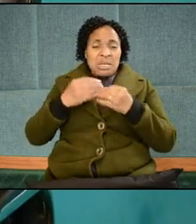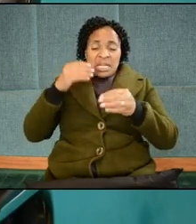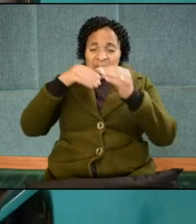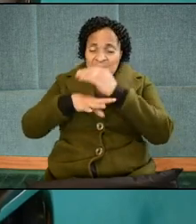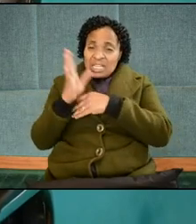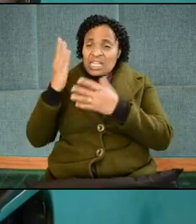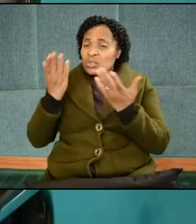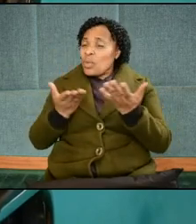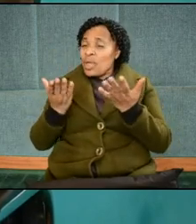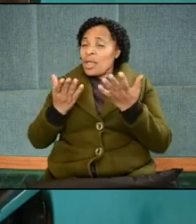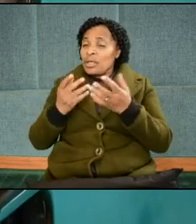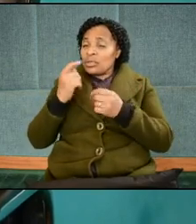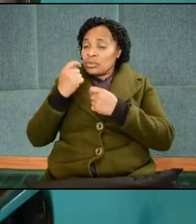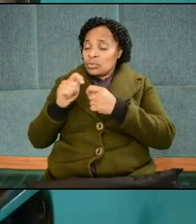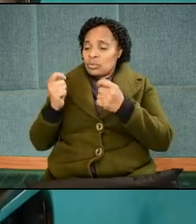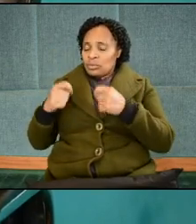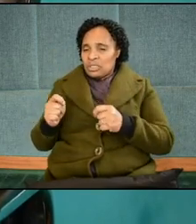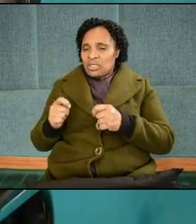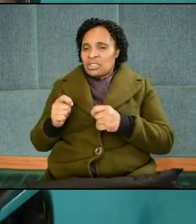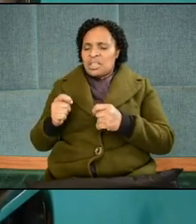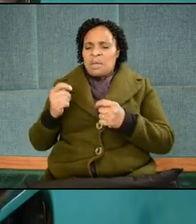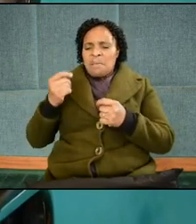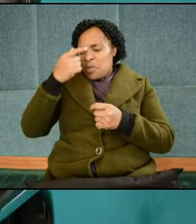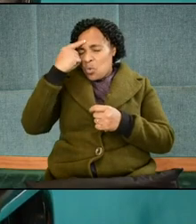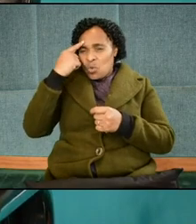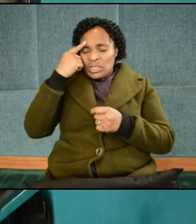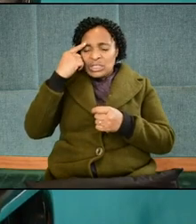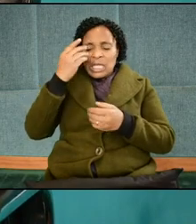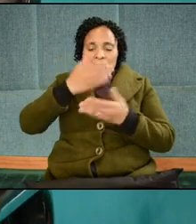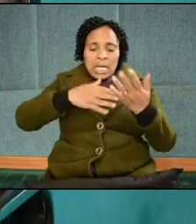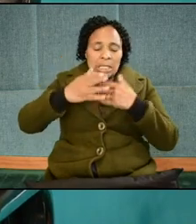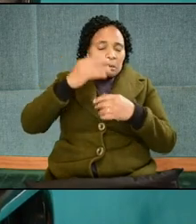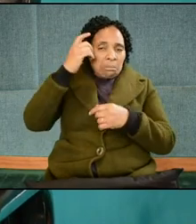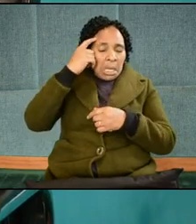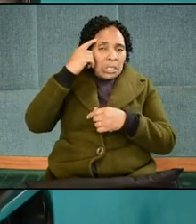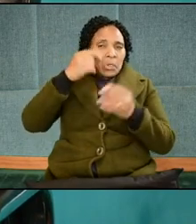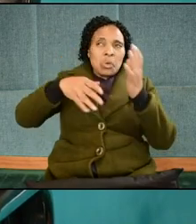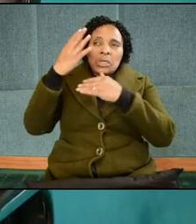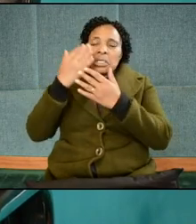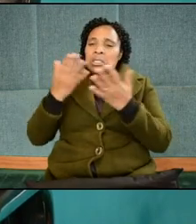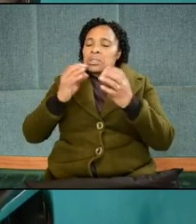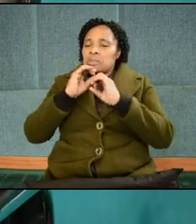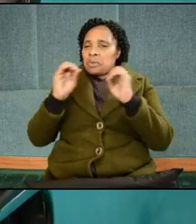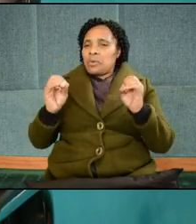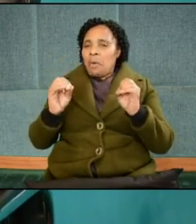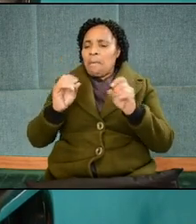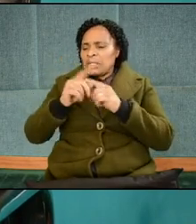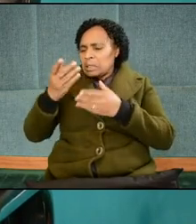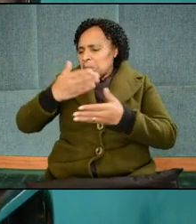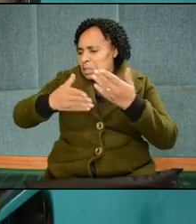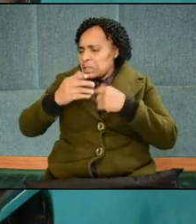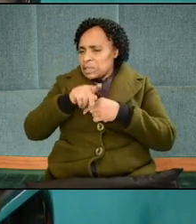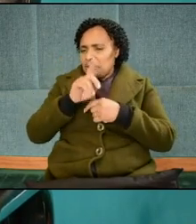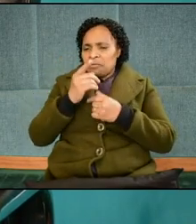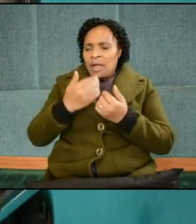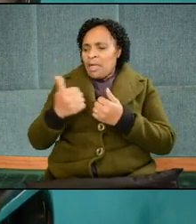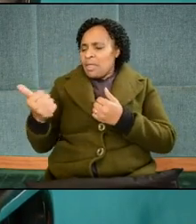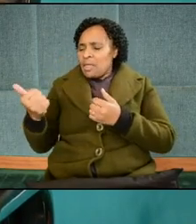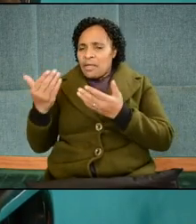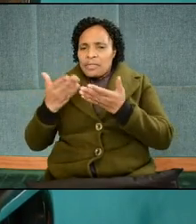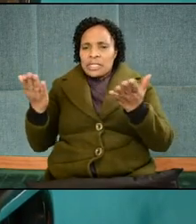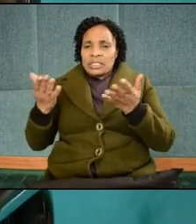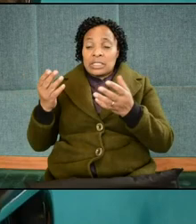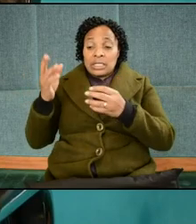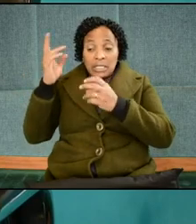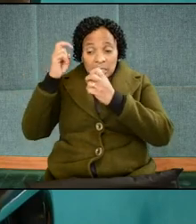not engaged your mind in godly things, to be specific. You can engage yourself in other things, yes, but the devil can find you